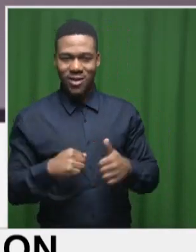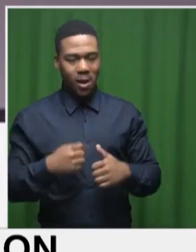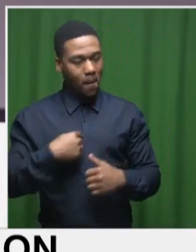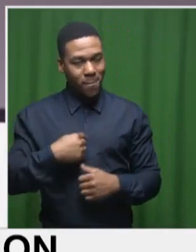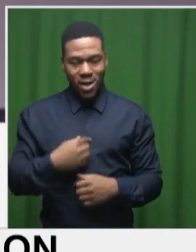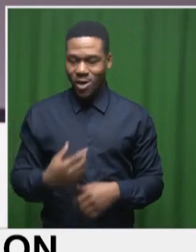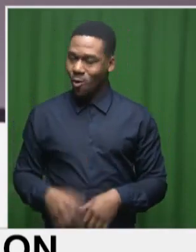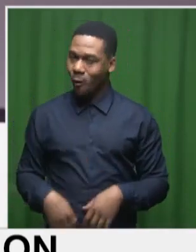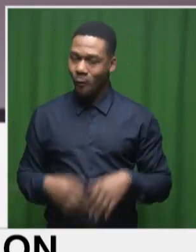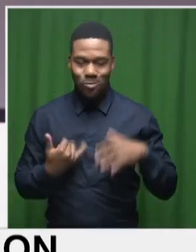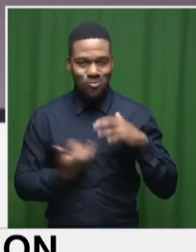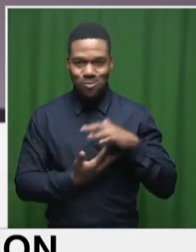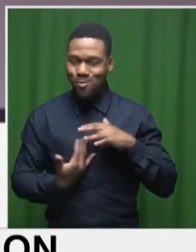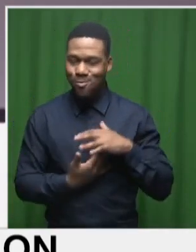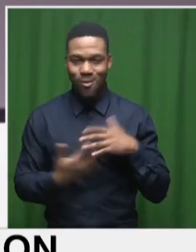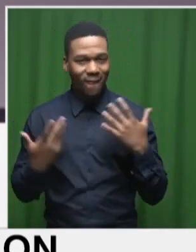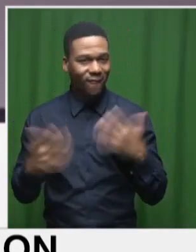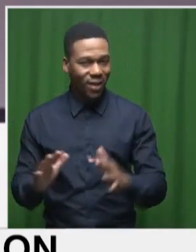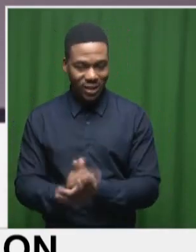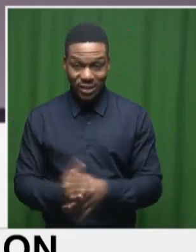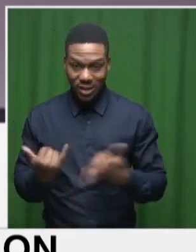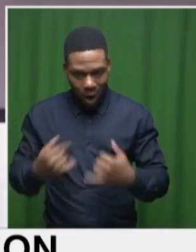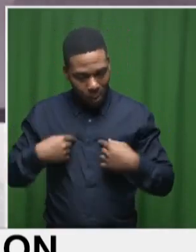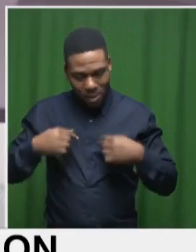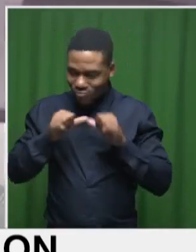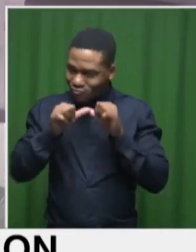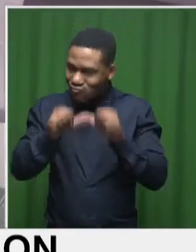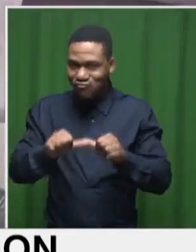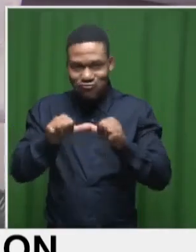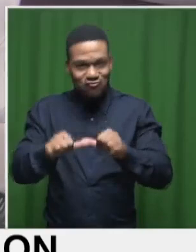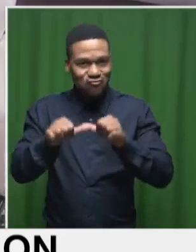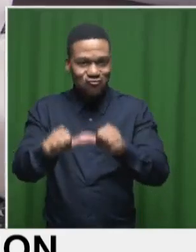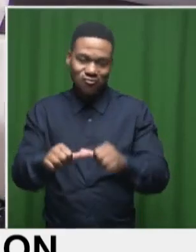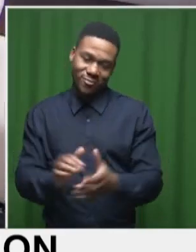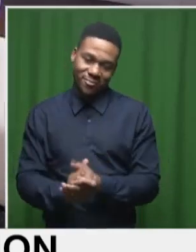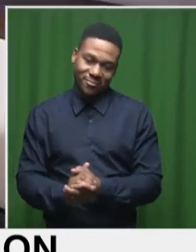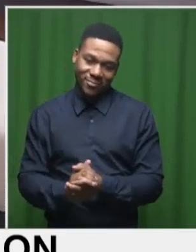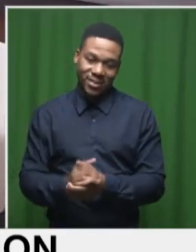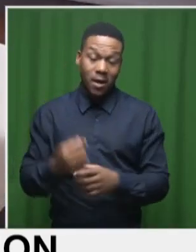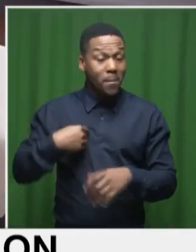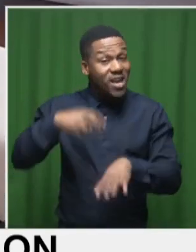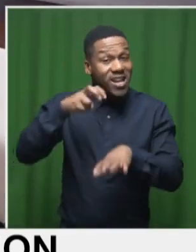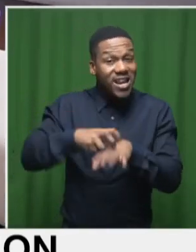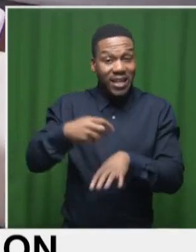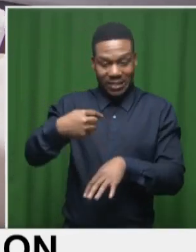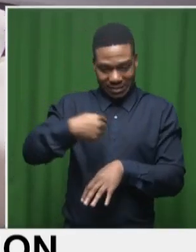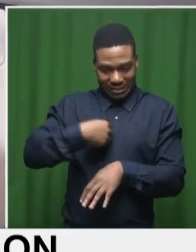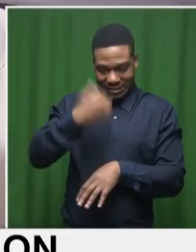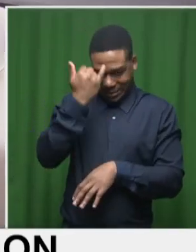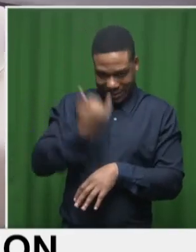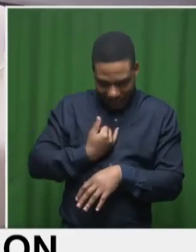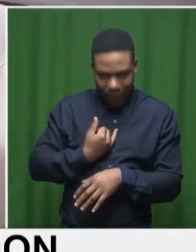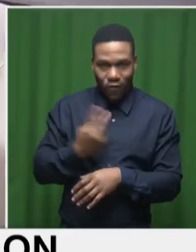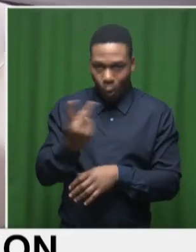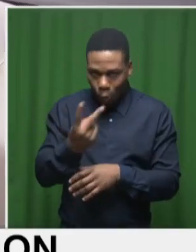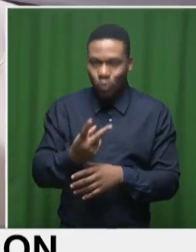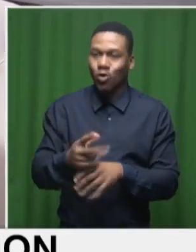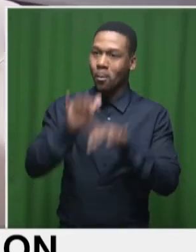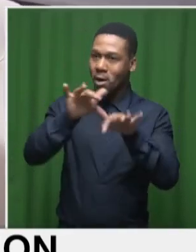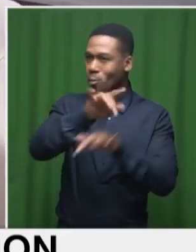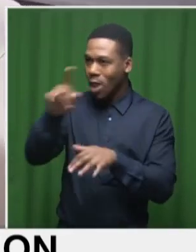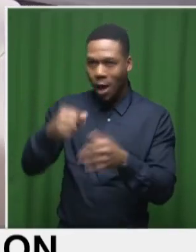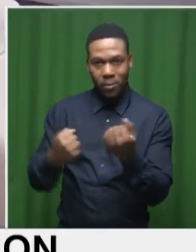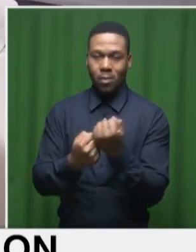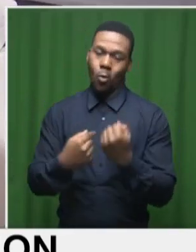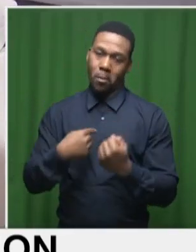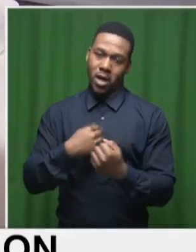fire for me to just carry on and just understand that all I need is myself and my audience, the people that genuinely love what I do,